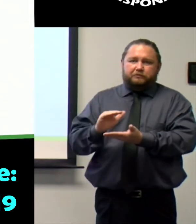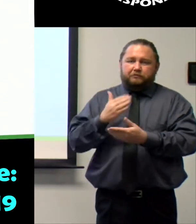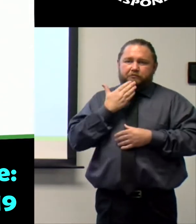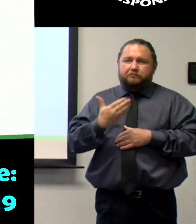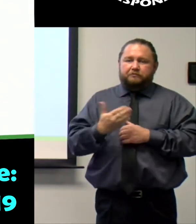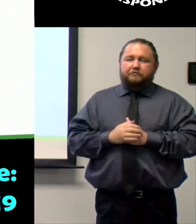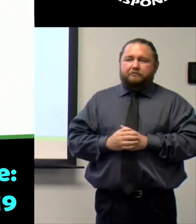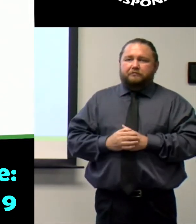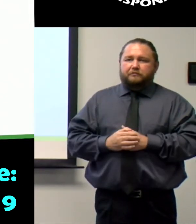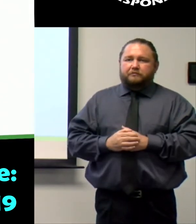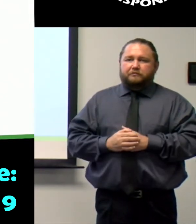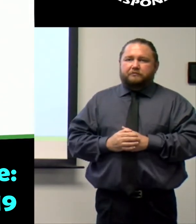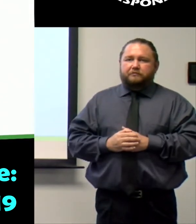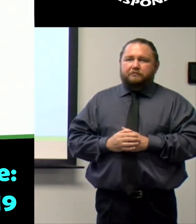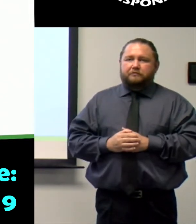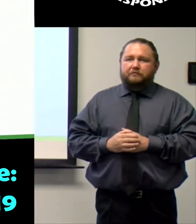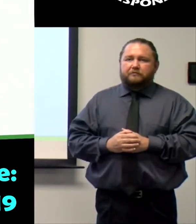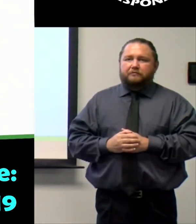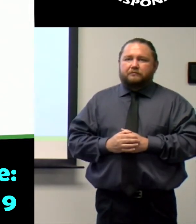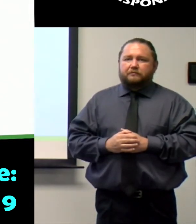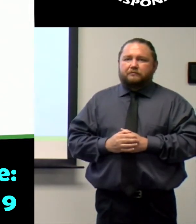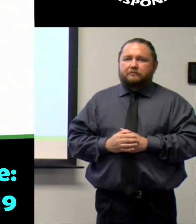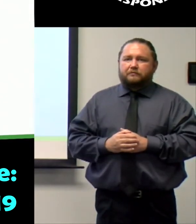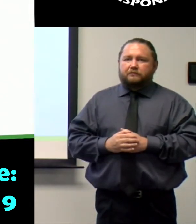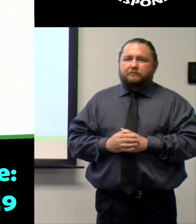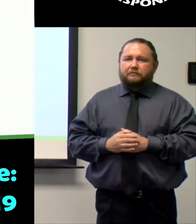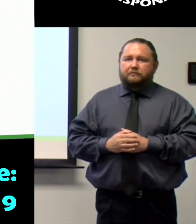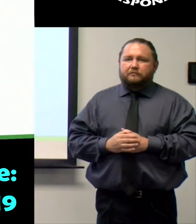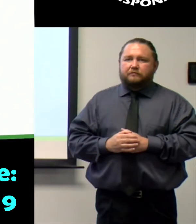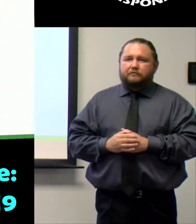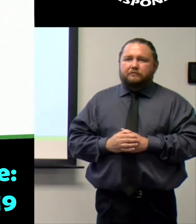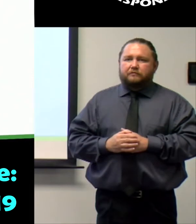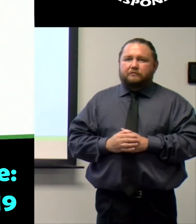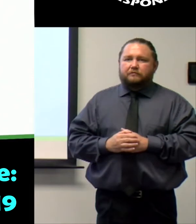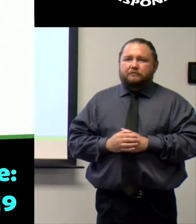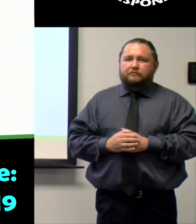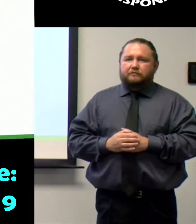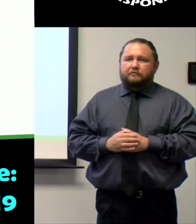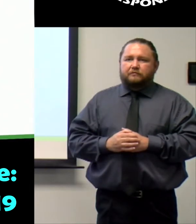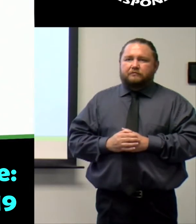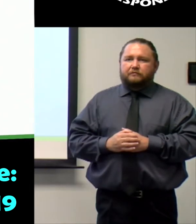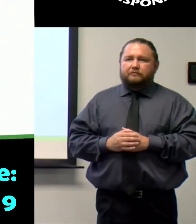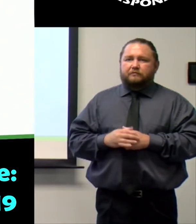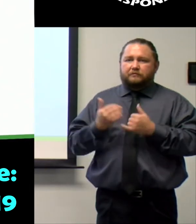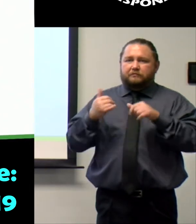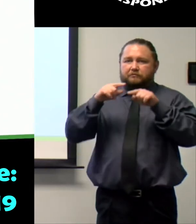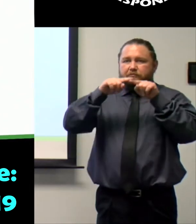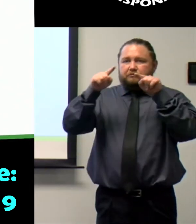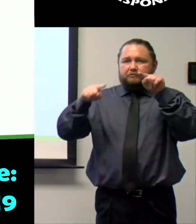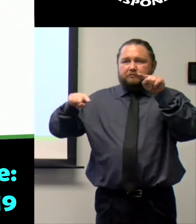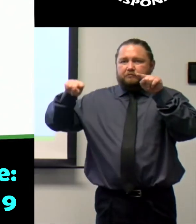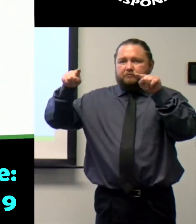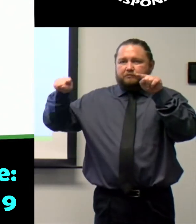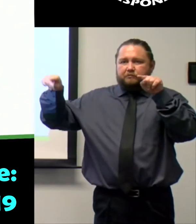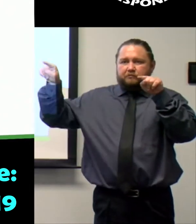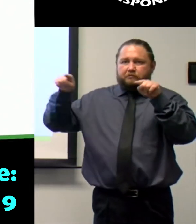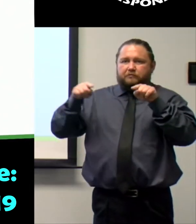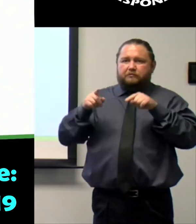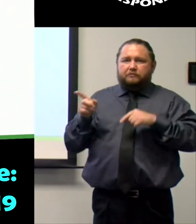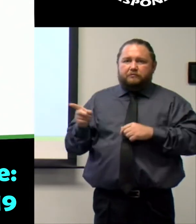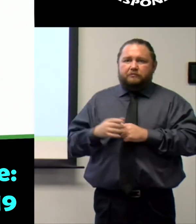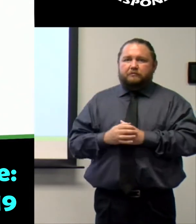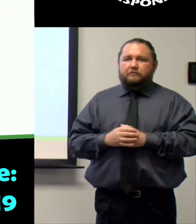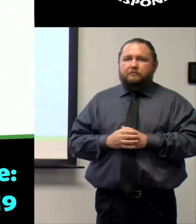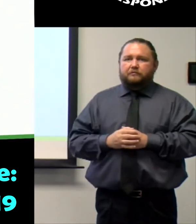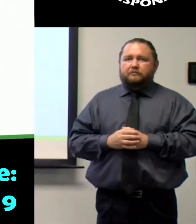the line shows that the percentage of people who test positive is going down. Another